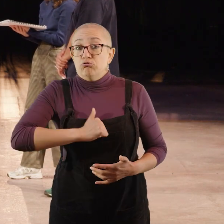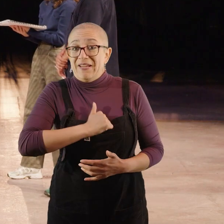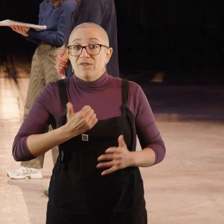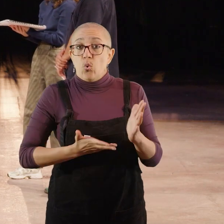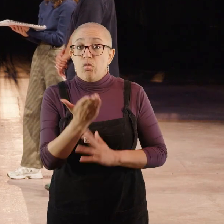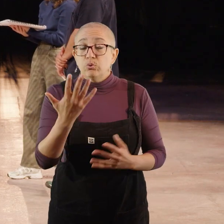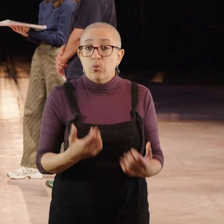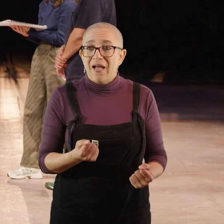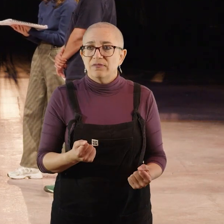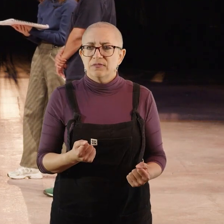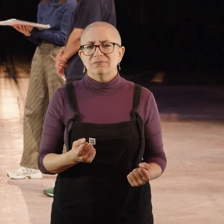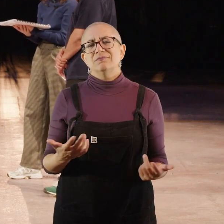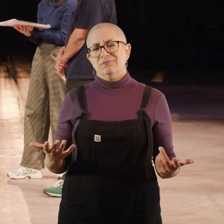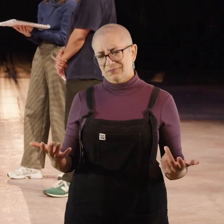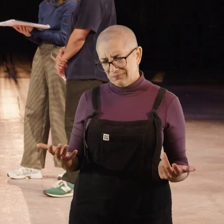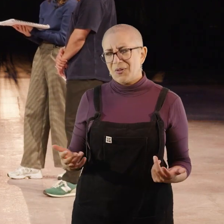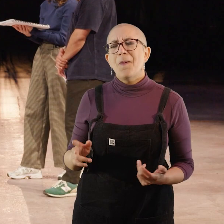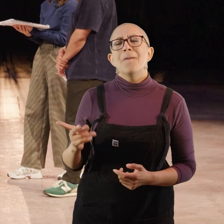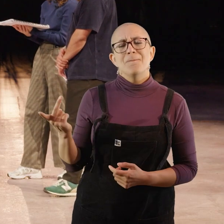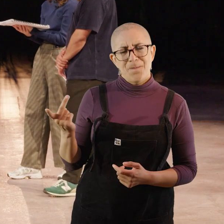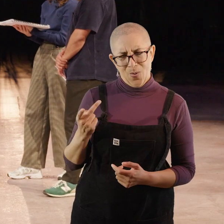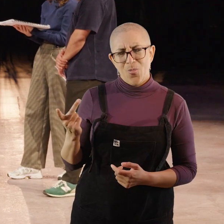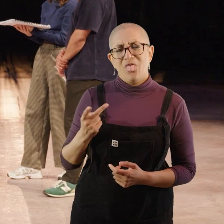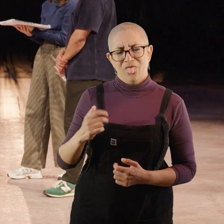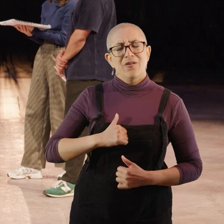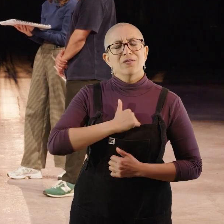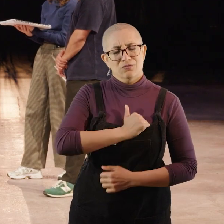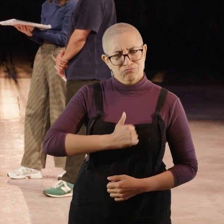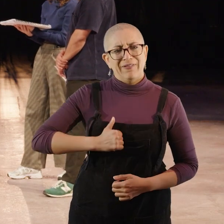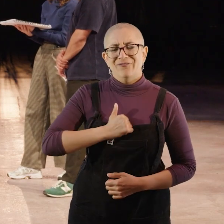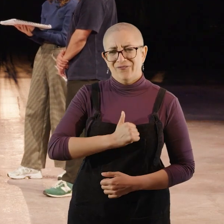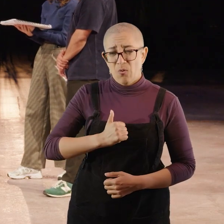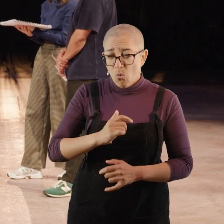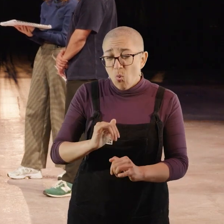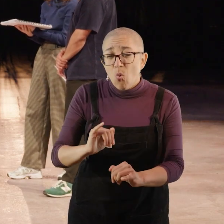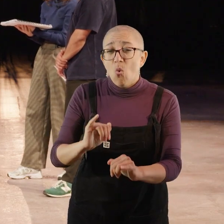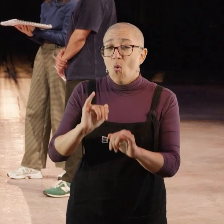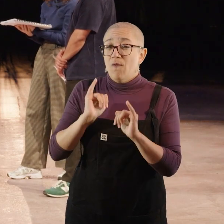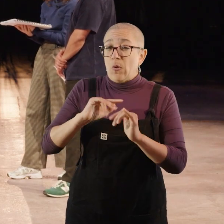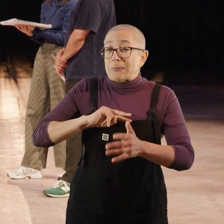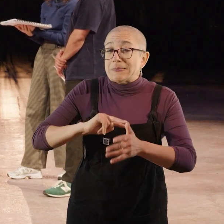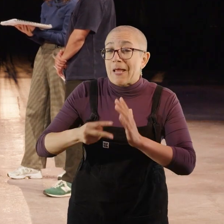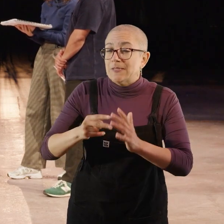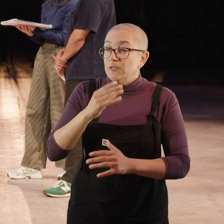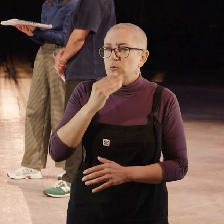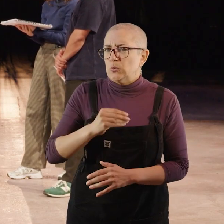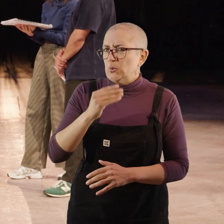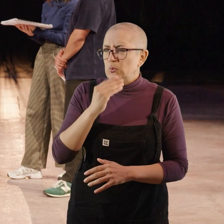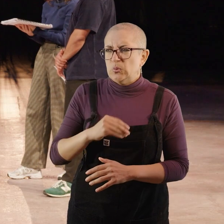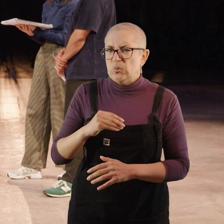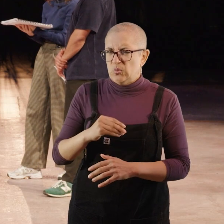Yeah. And both of them will. both of them, exactly. And what a vulnerable, horrible tactic to use. But in reading that, rather